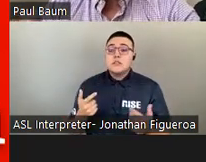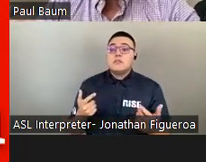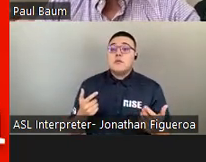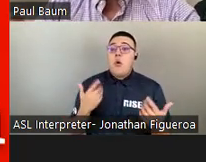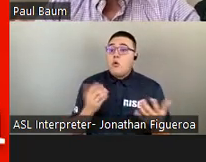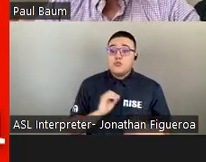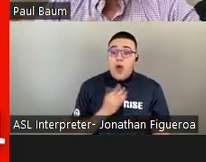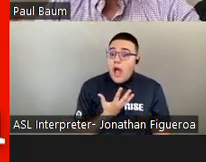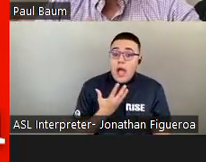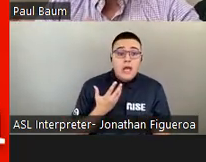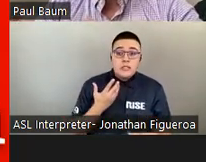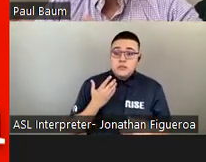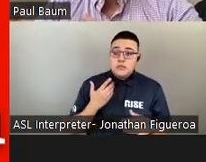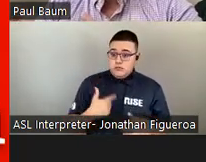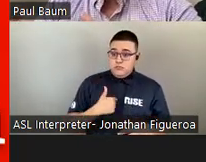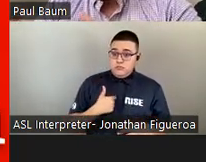trans,